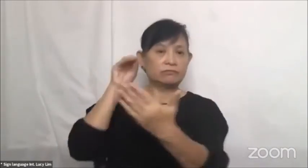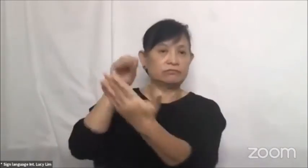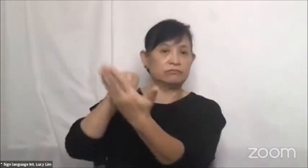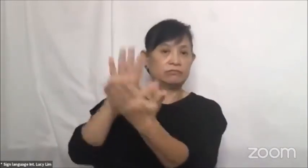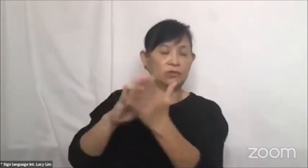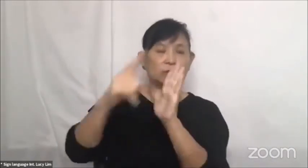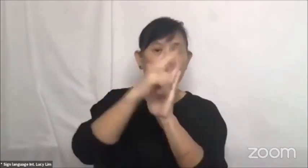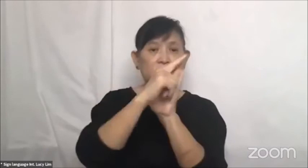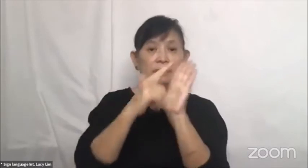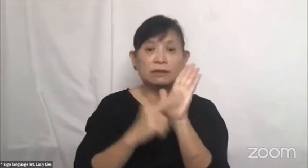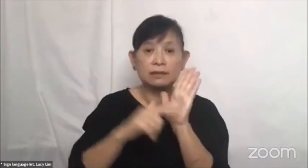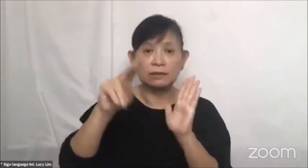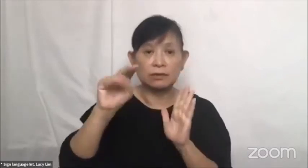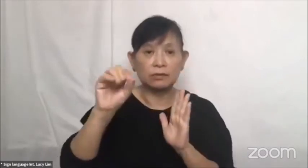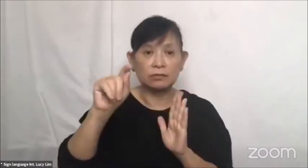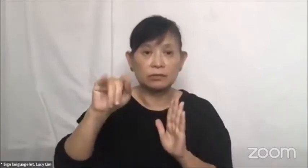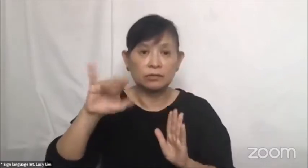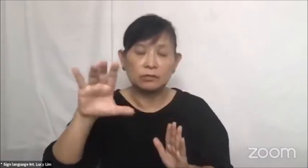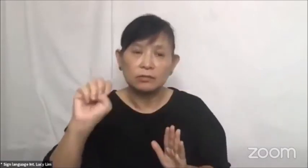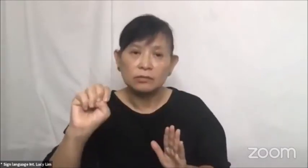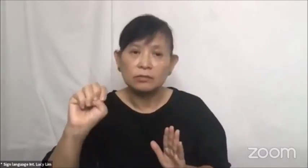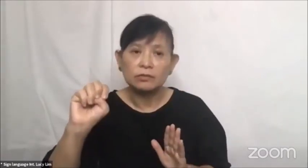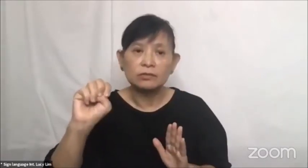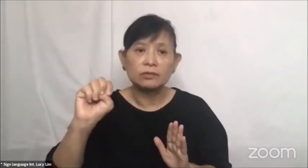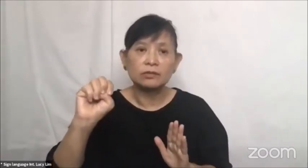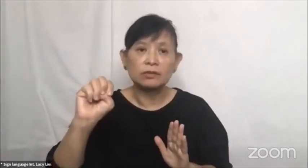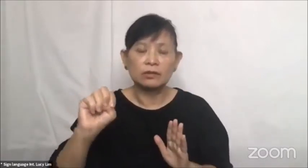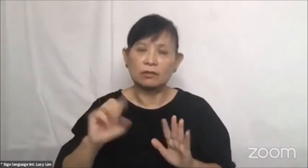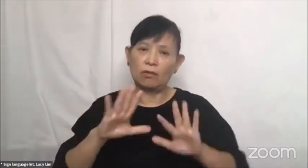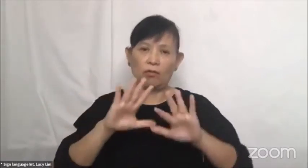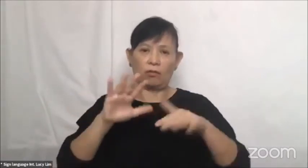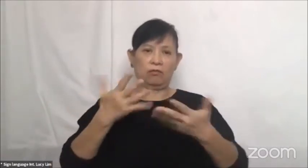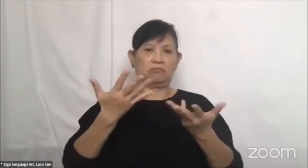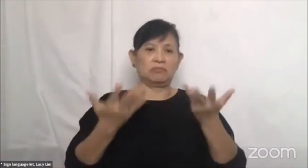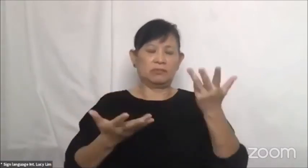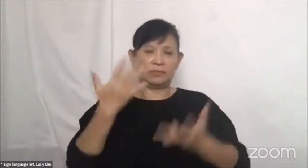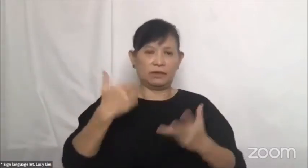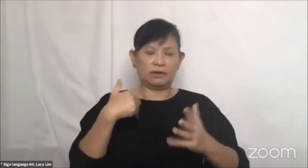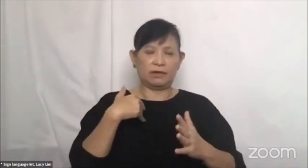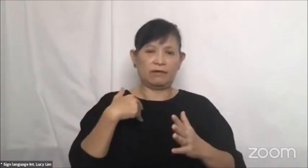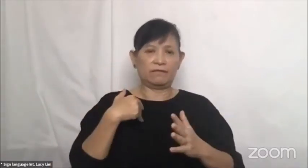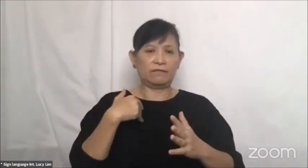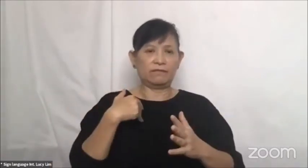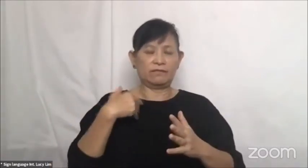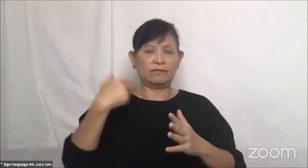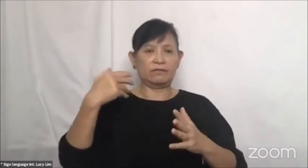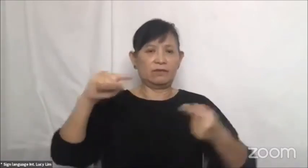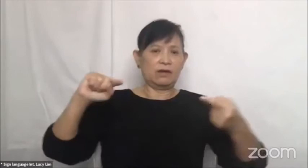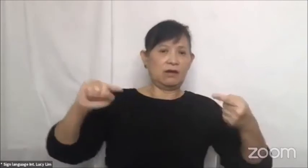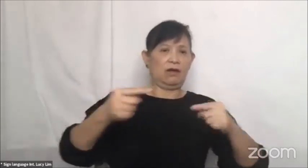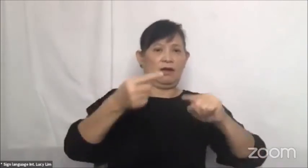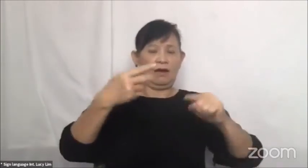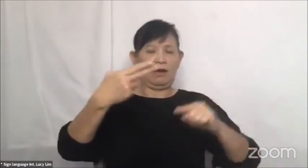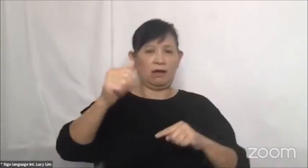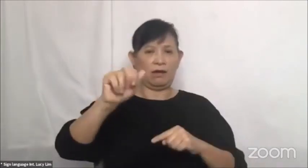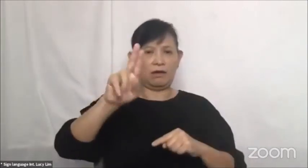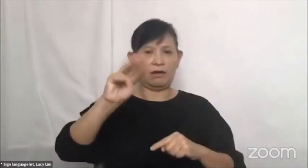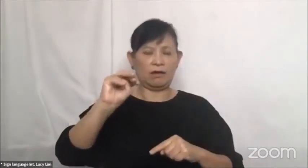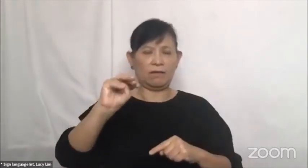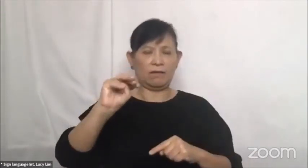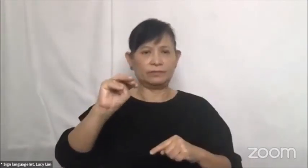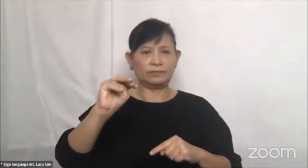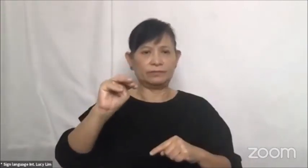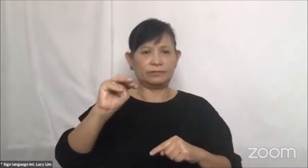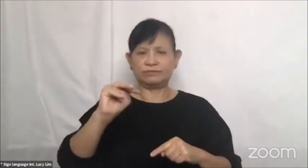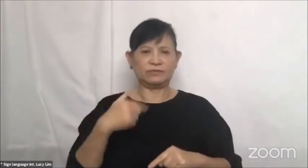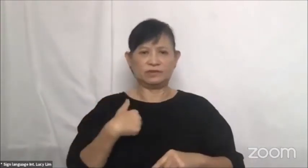the vehicle that caused you harm, or could you catch up this thing? They said, it's not affordable for